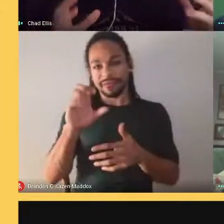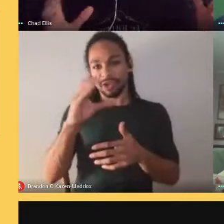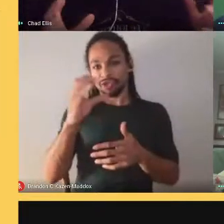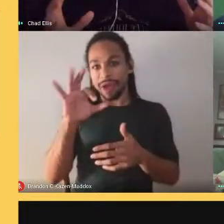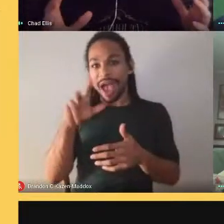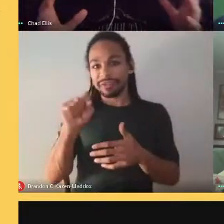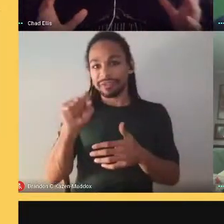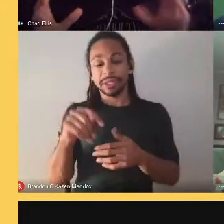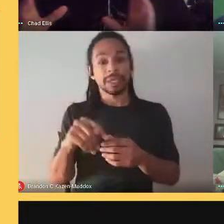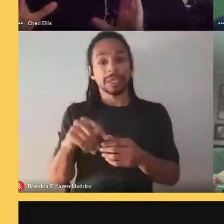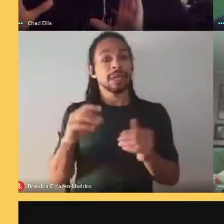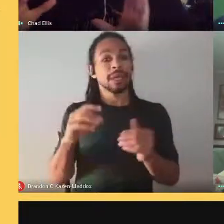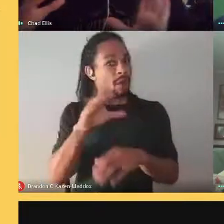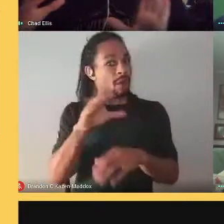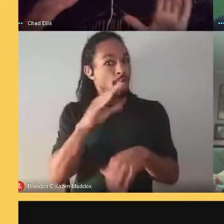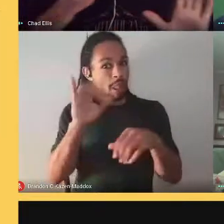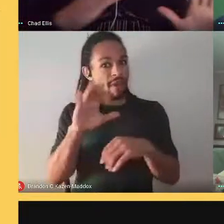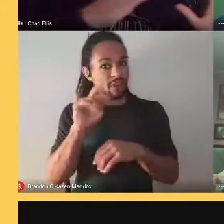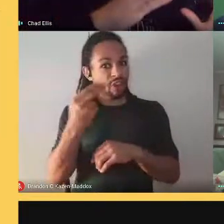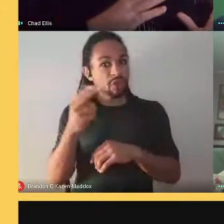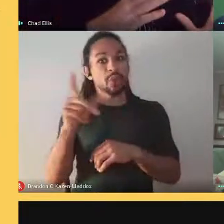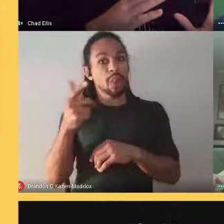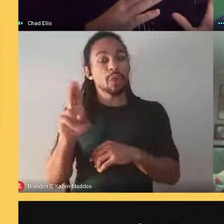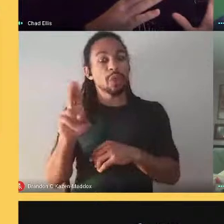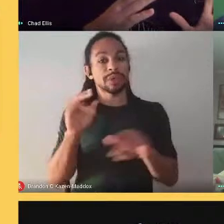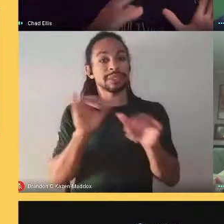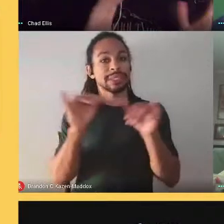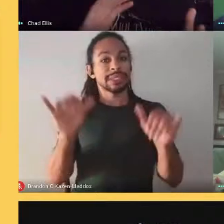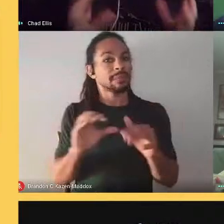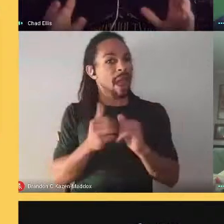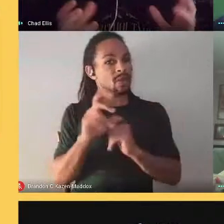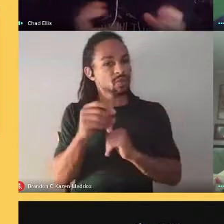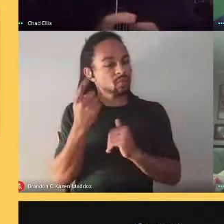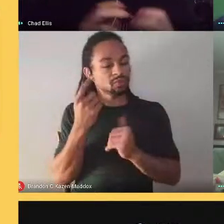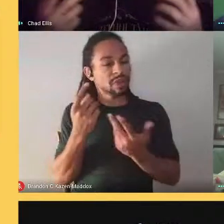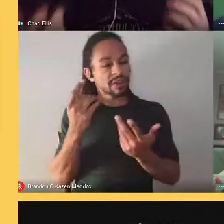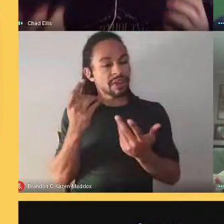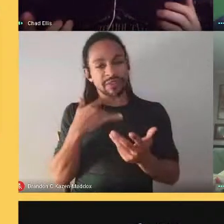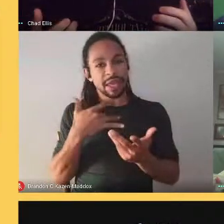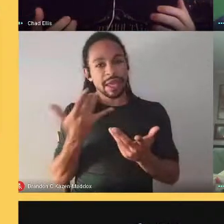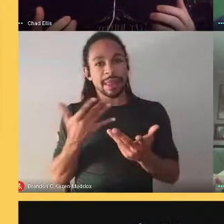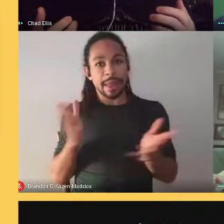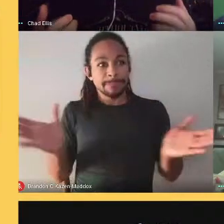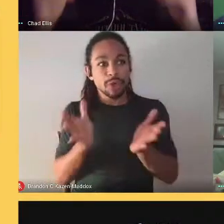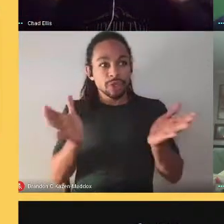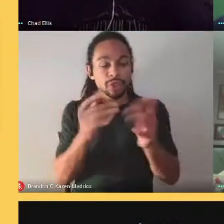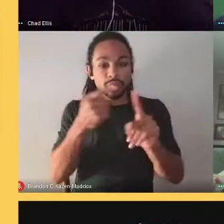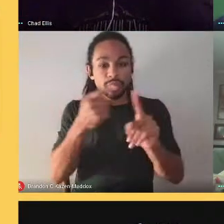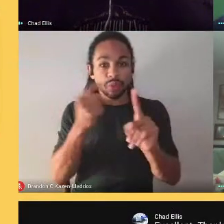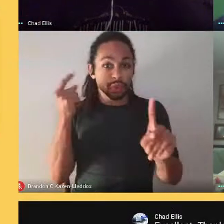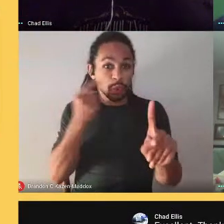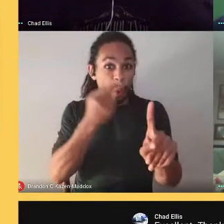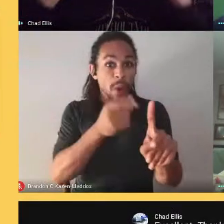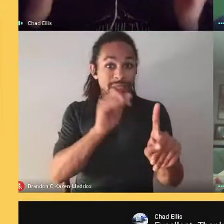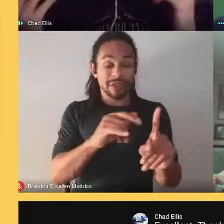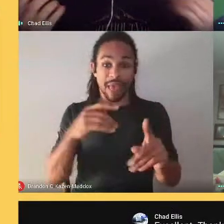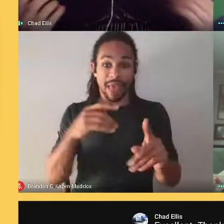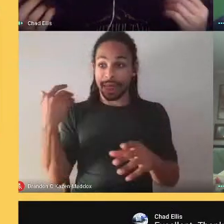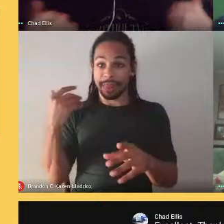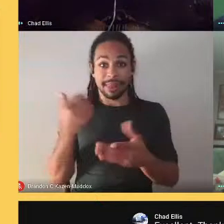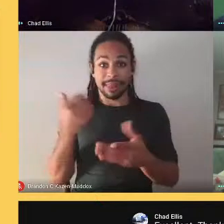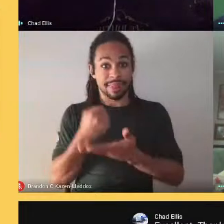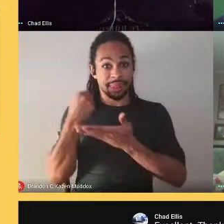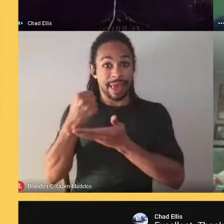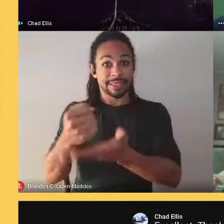system pushes you towards that legacy? And what are ways you found to either break free from it, or discussions you've had with your